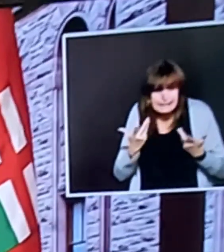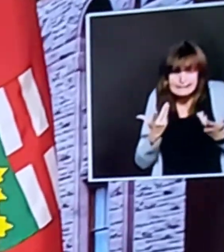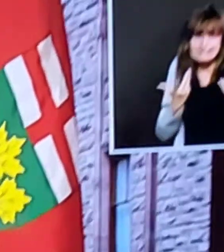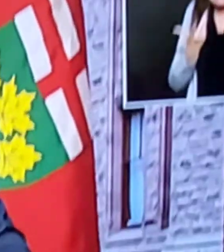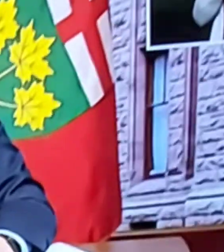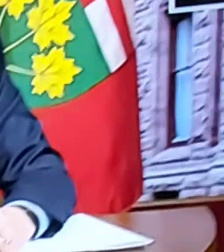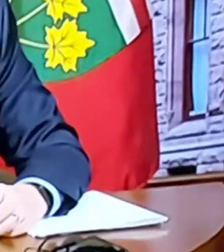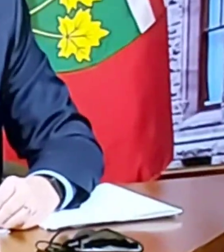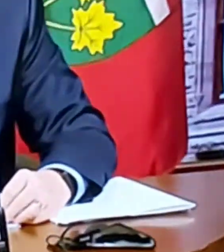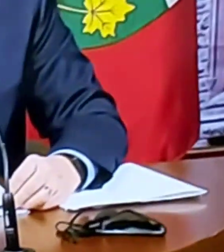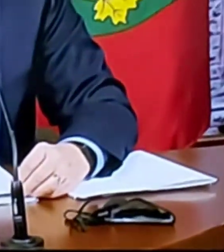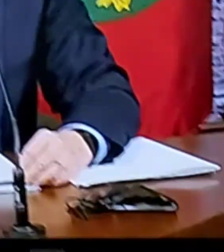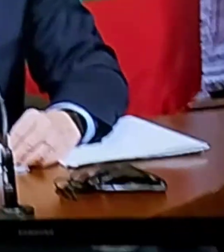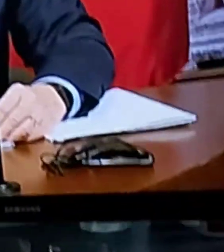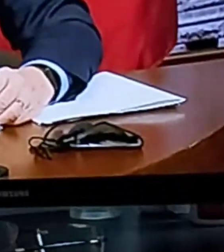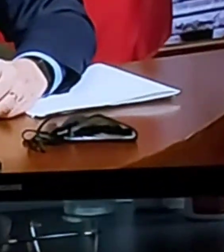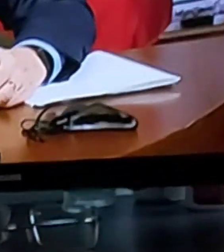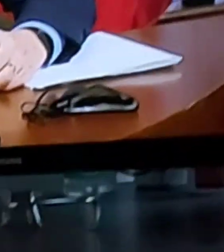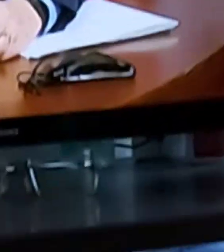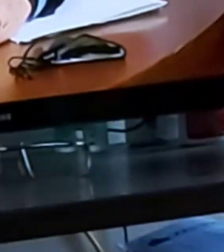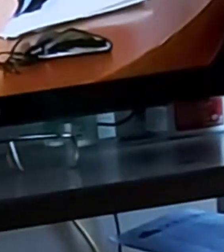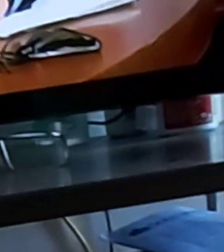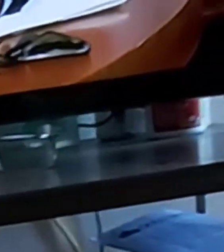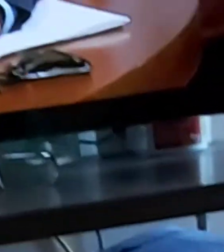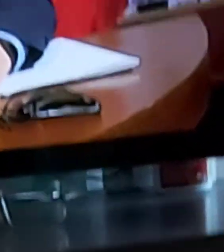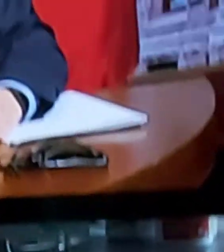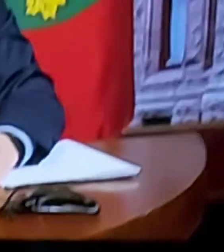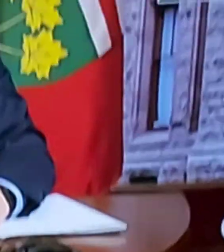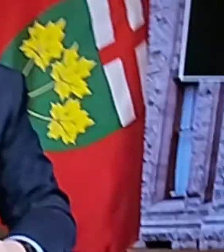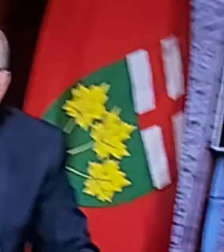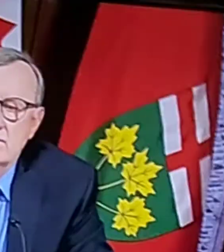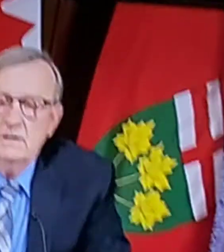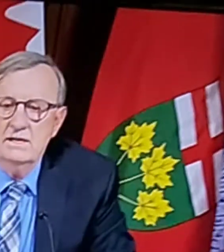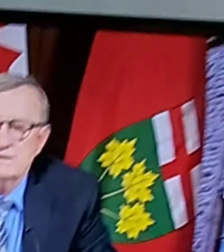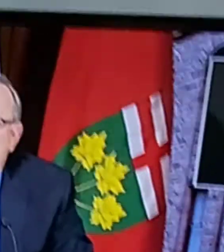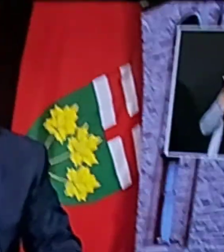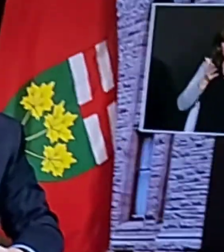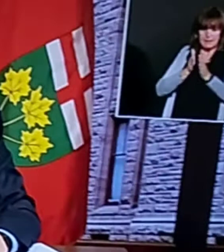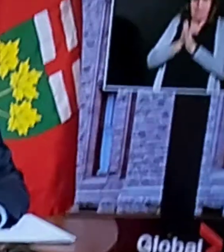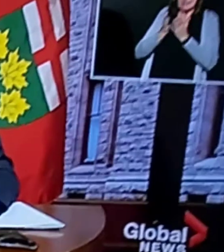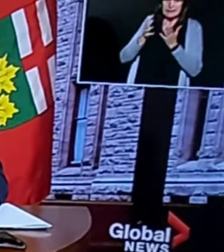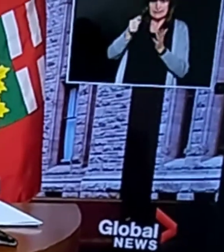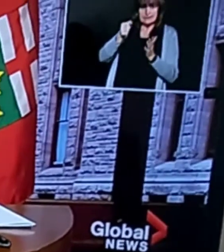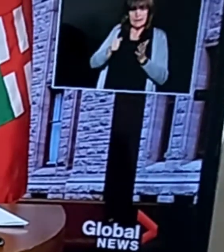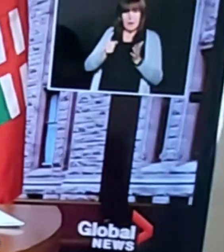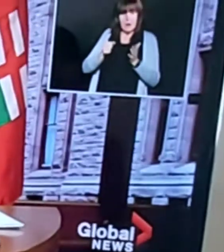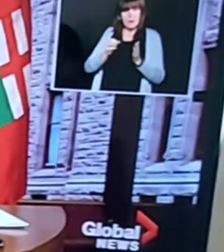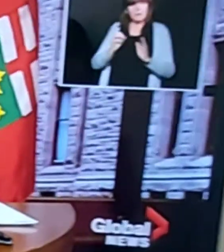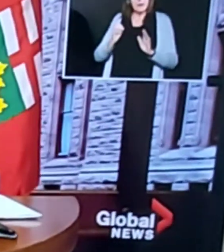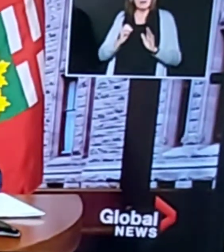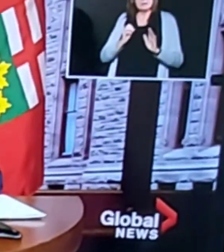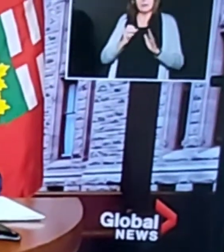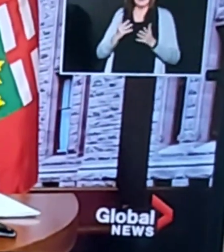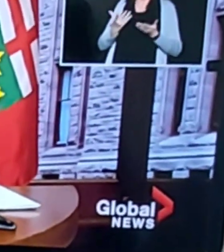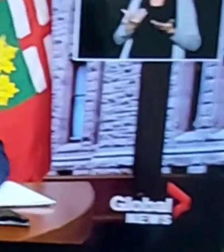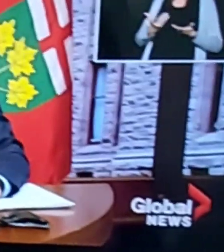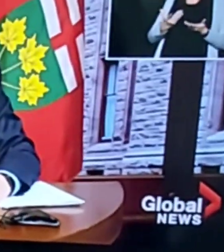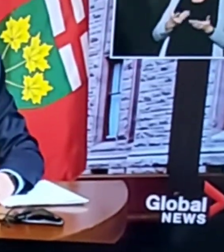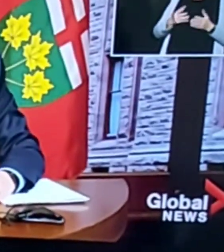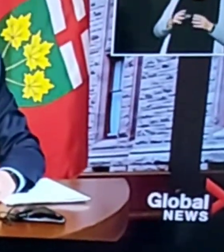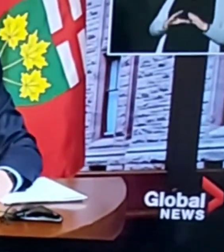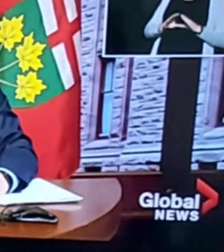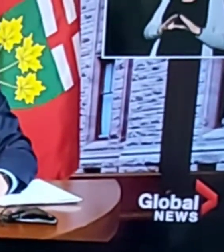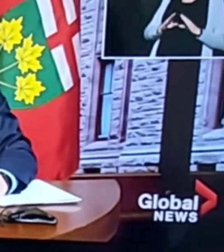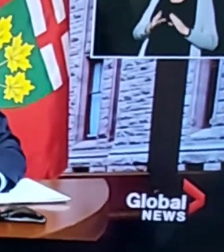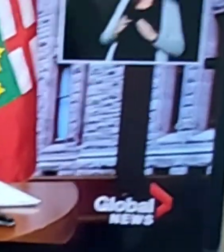we are vast and we are going to ask in the subleterial that instead of opening up to in class on the 11th and i know this is a